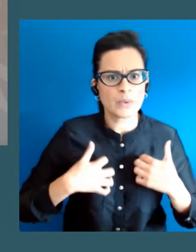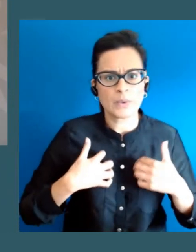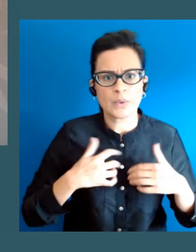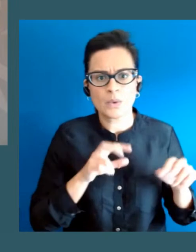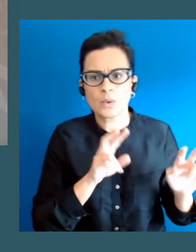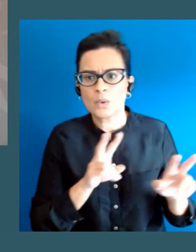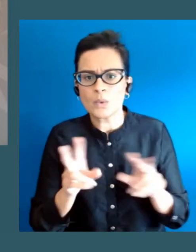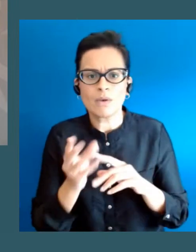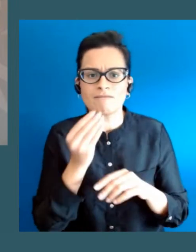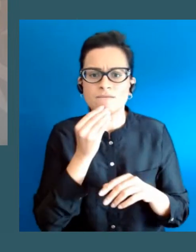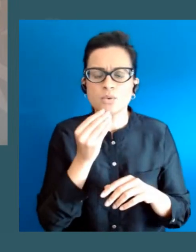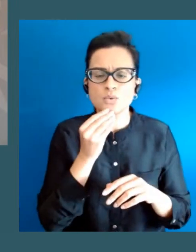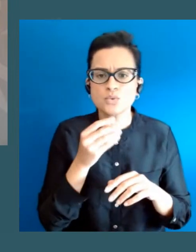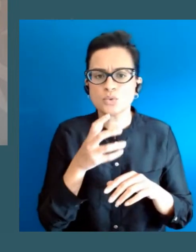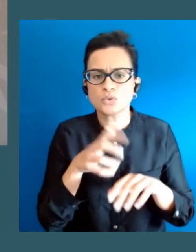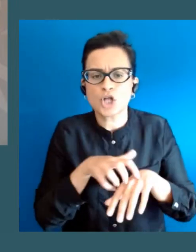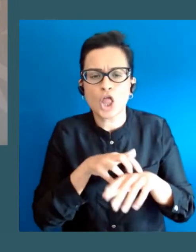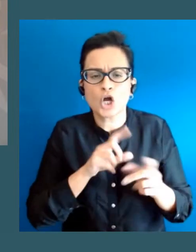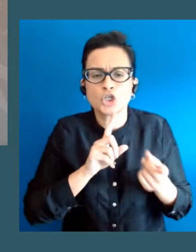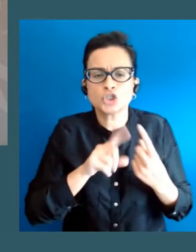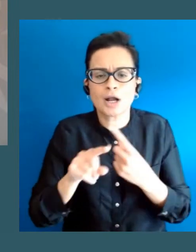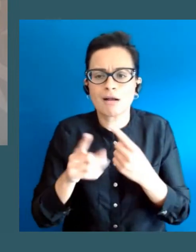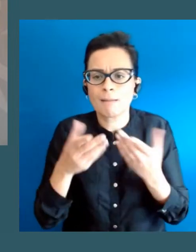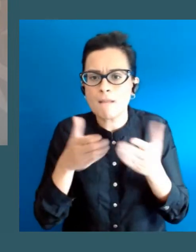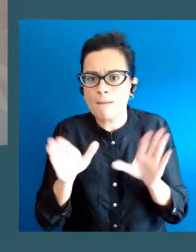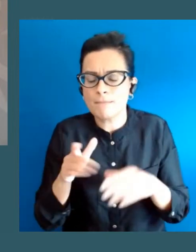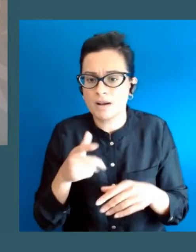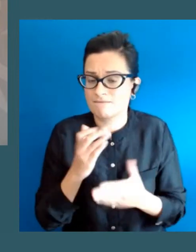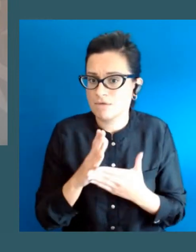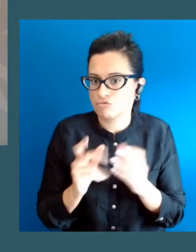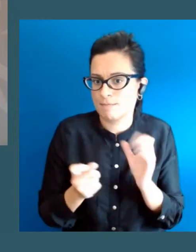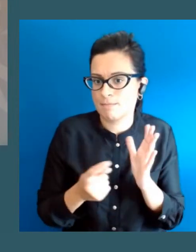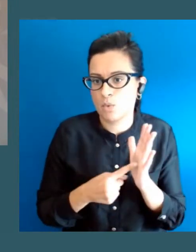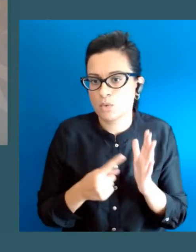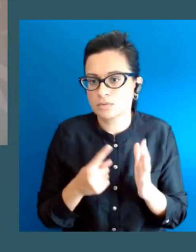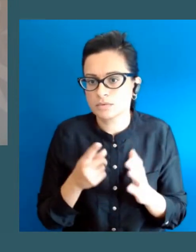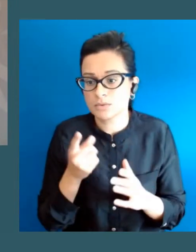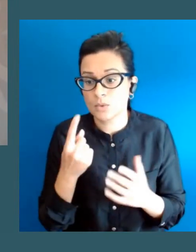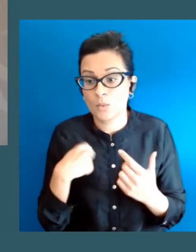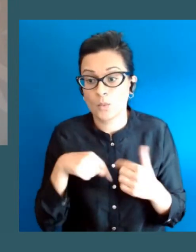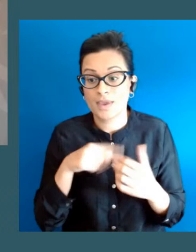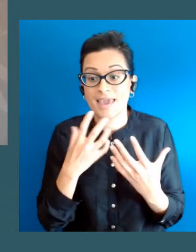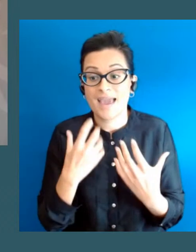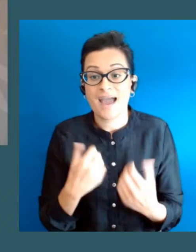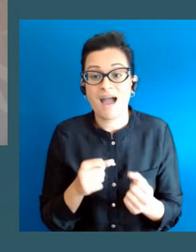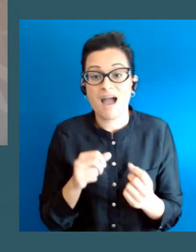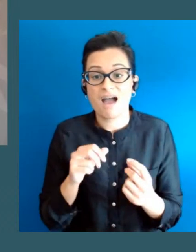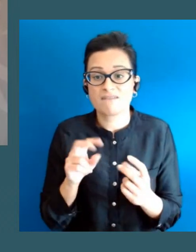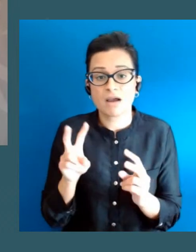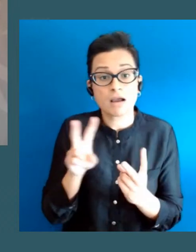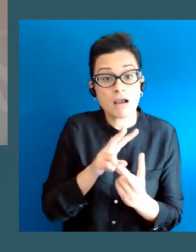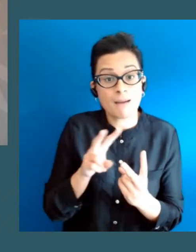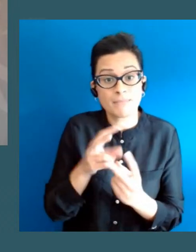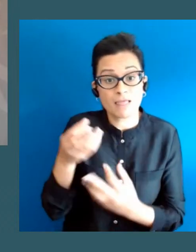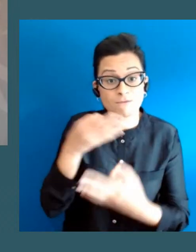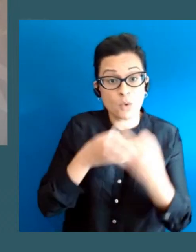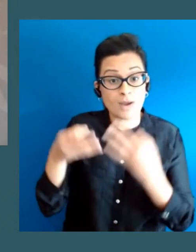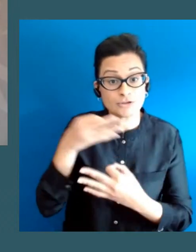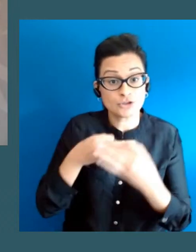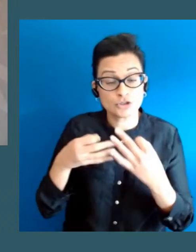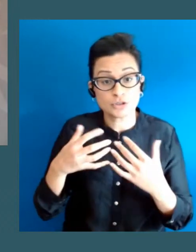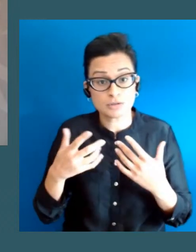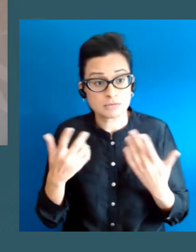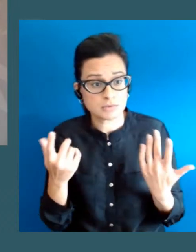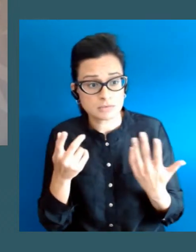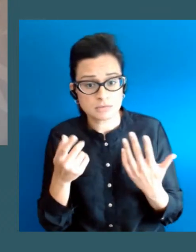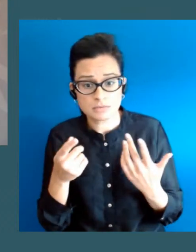public. So yeah, very important. We do have a couple of questions that's come in. If anyone else has any more,